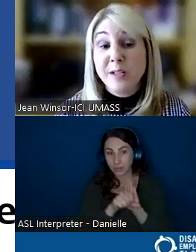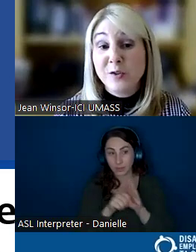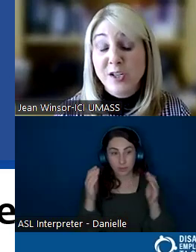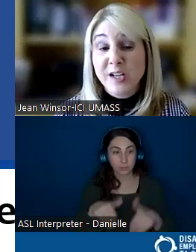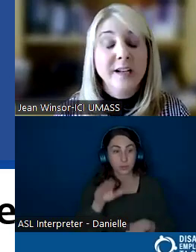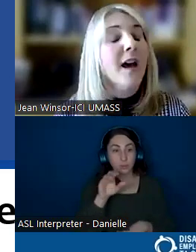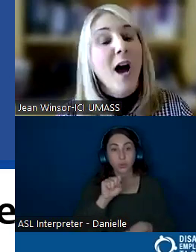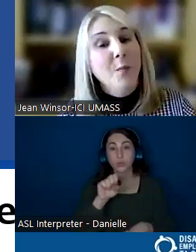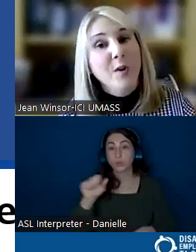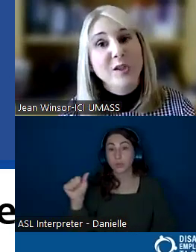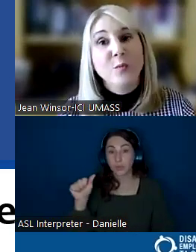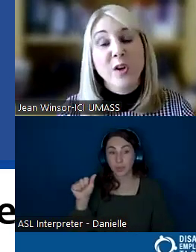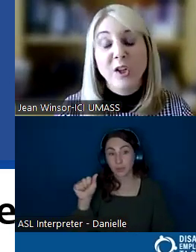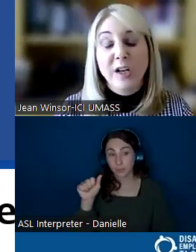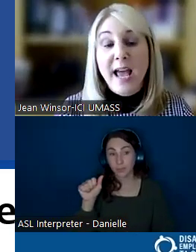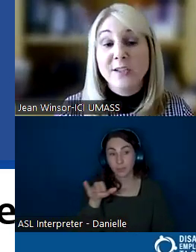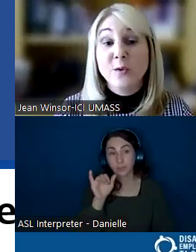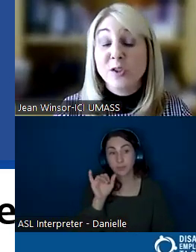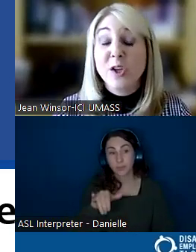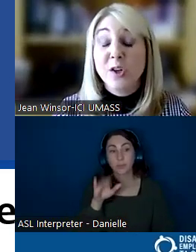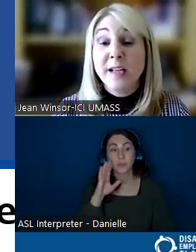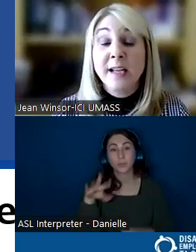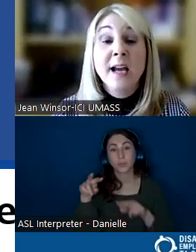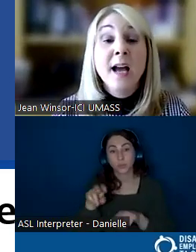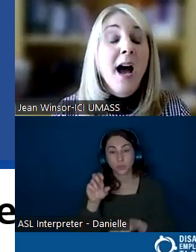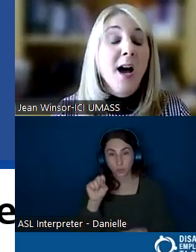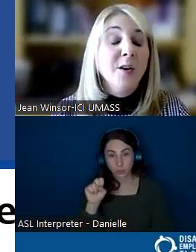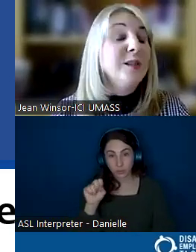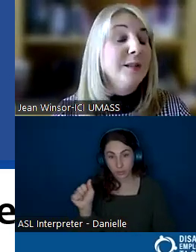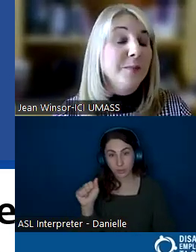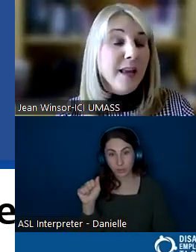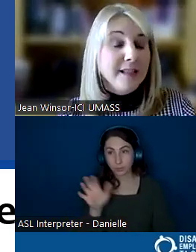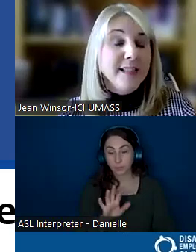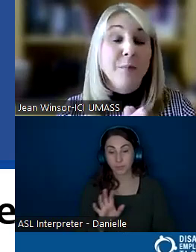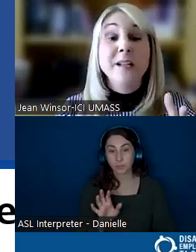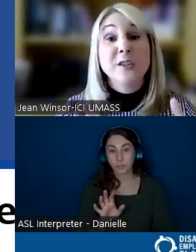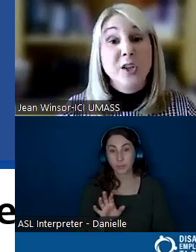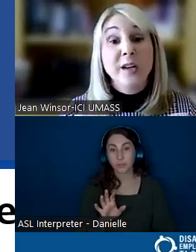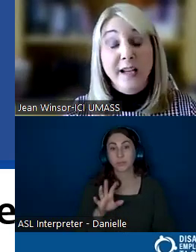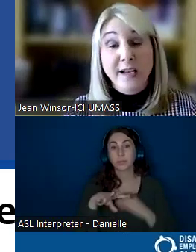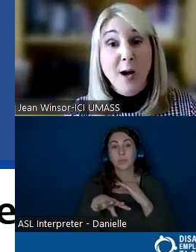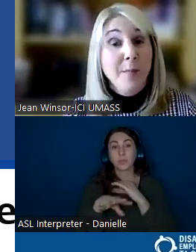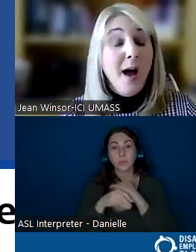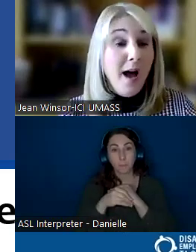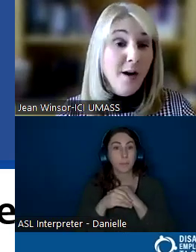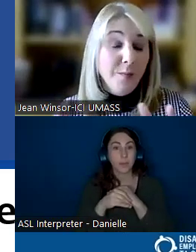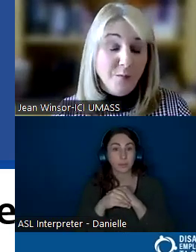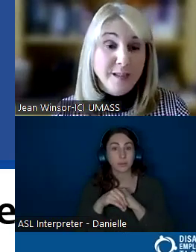Security Administration, which is, we're going to look at Social Security or supplemental security